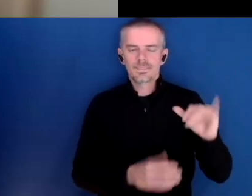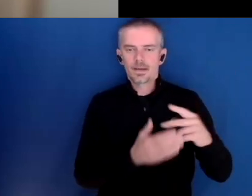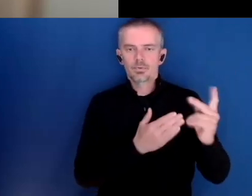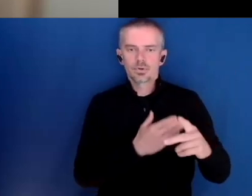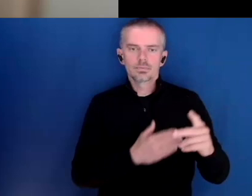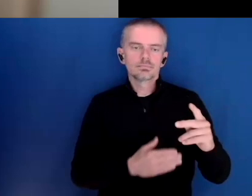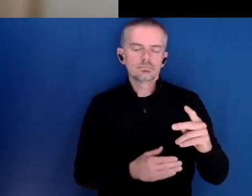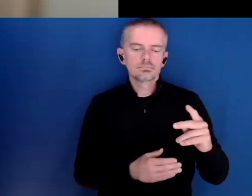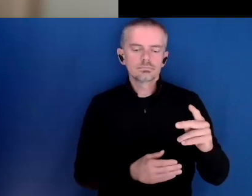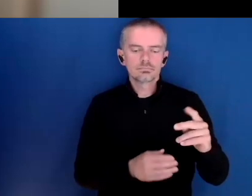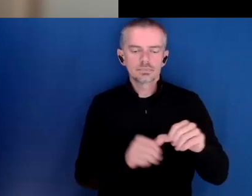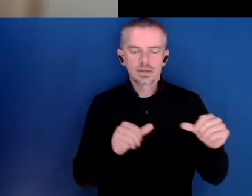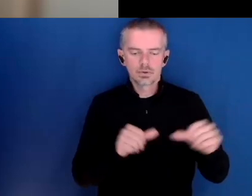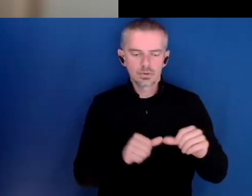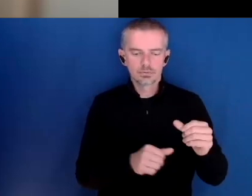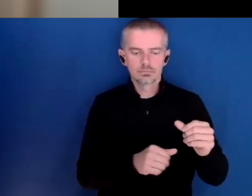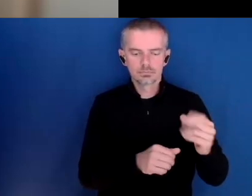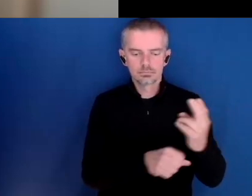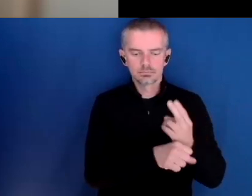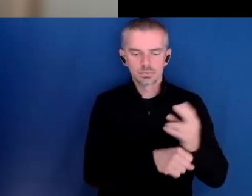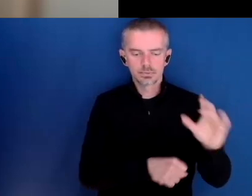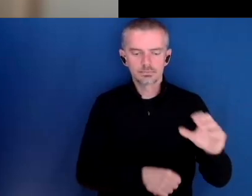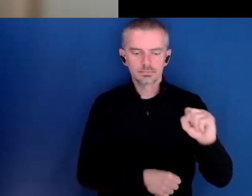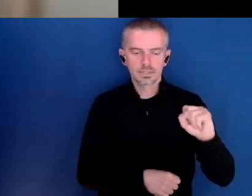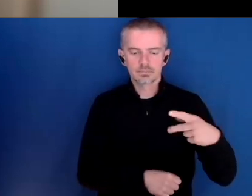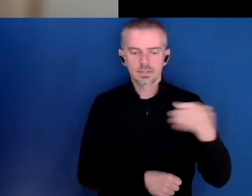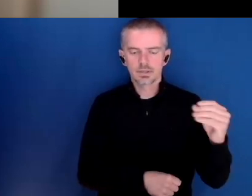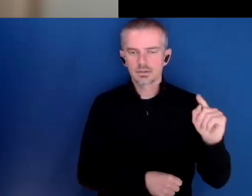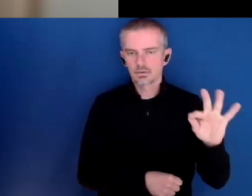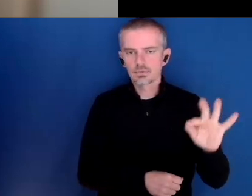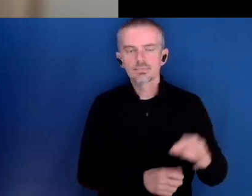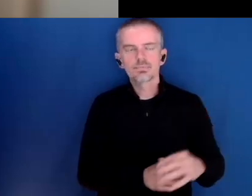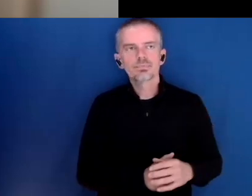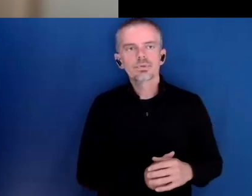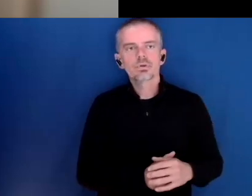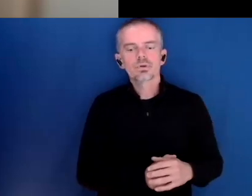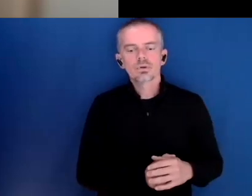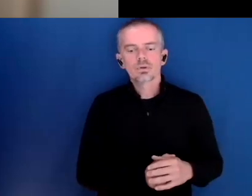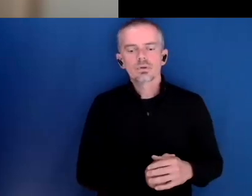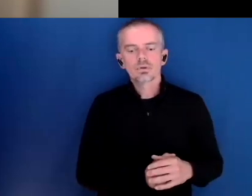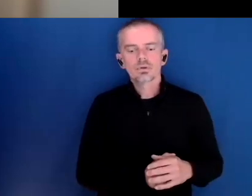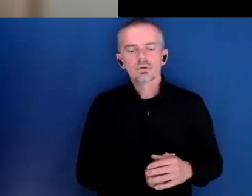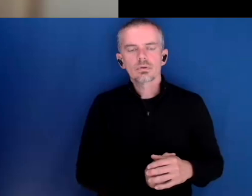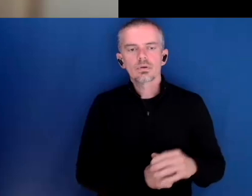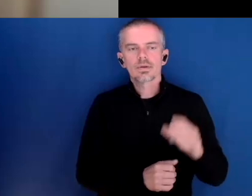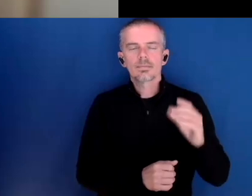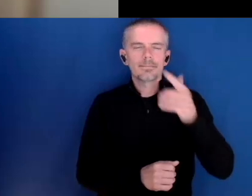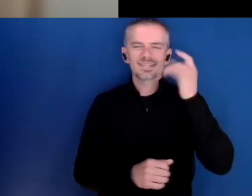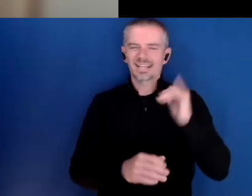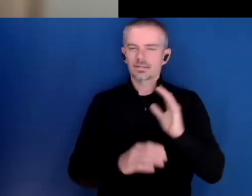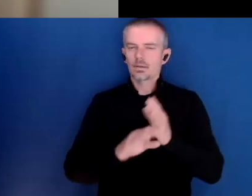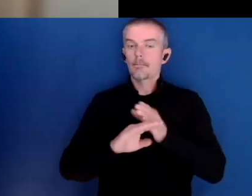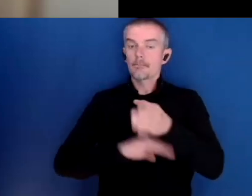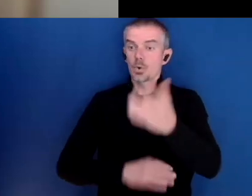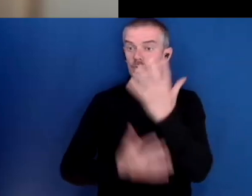area. Most commonly, usually because that's where our post-fire recovery